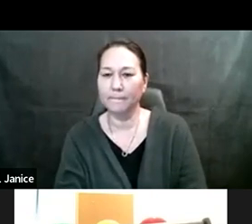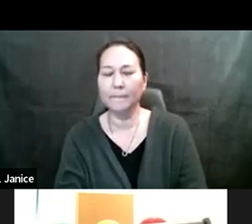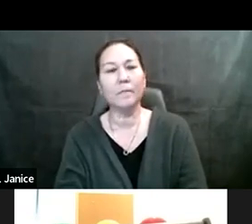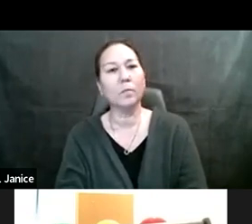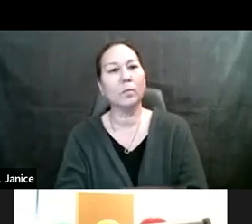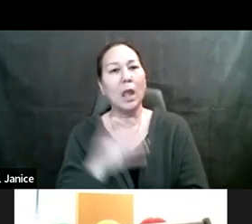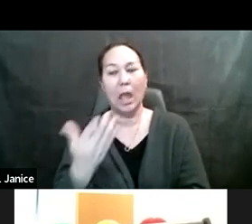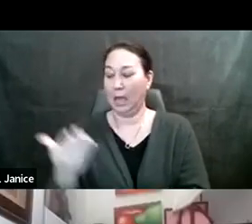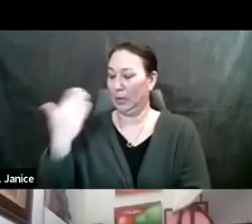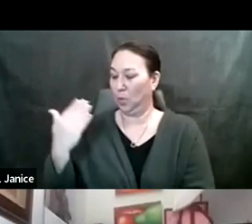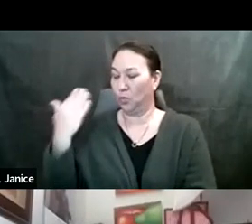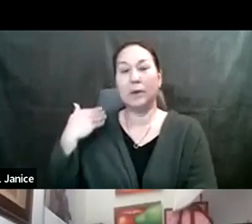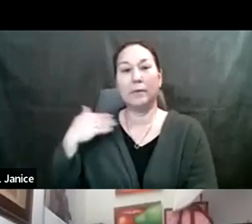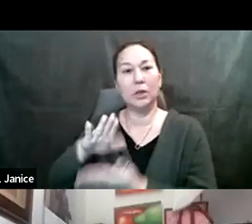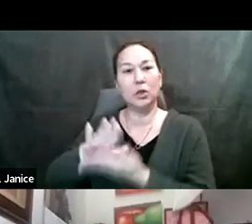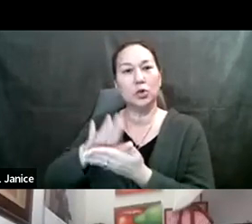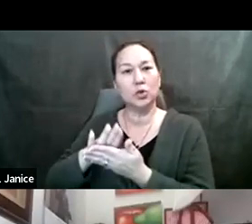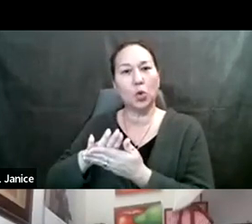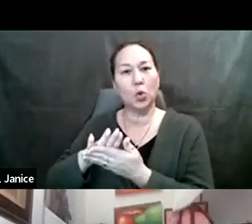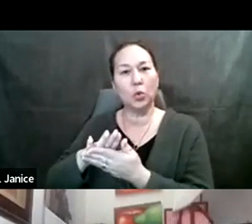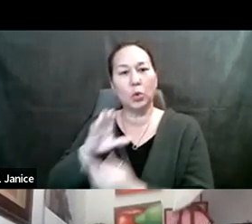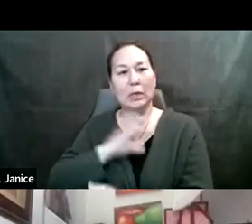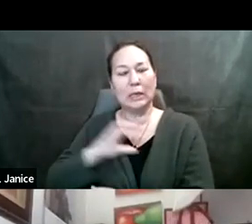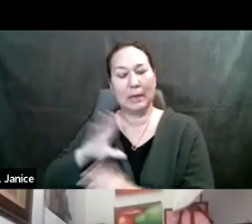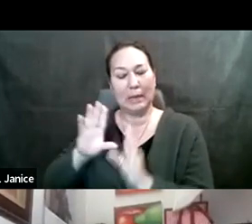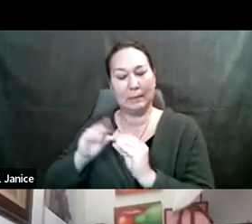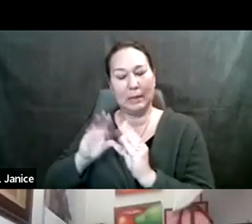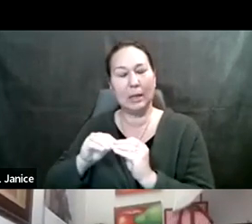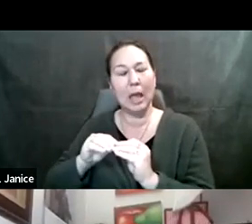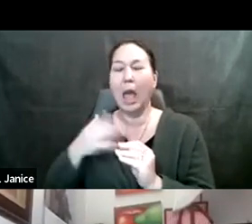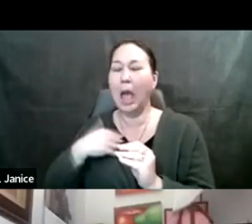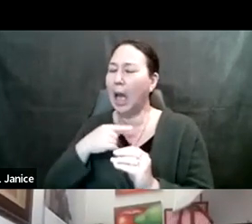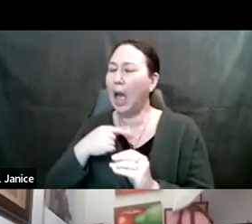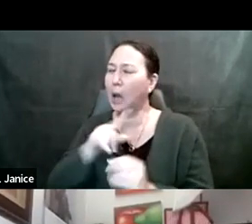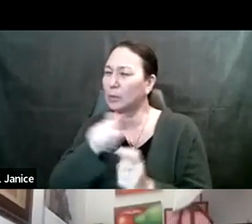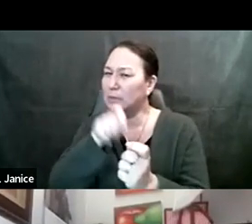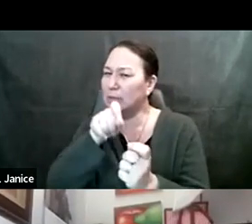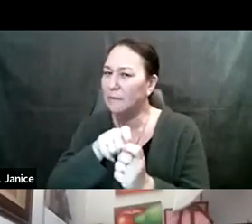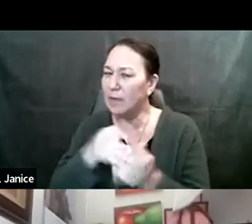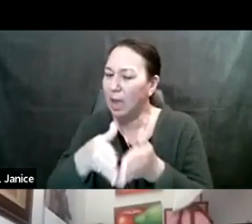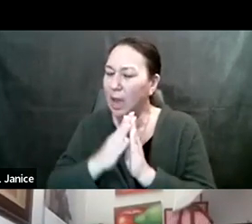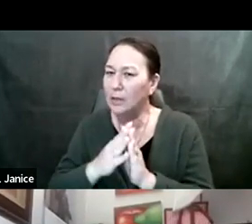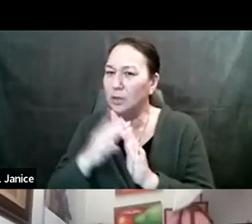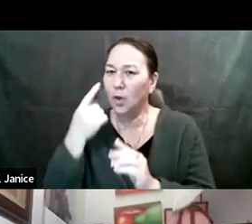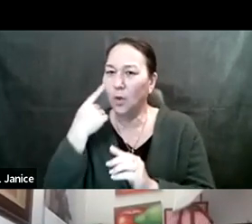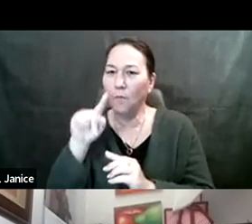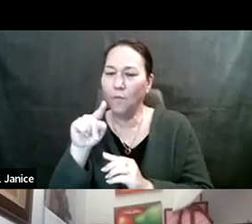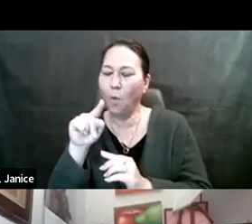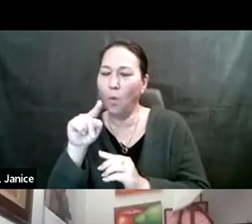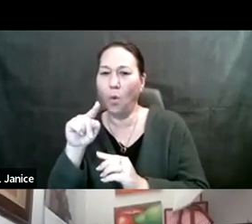in the previous school committee meeting I was specifically specifically asking about the company we were going to use for